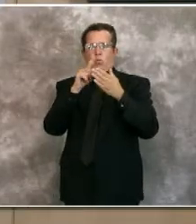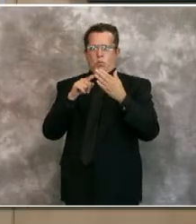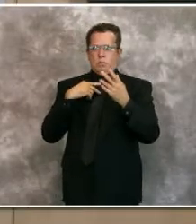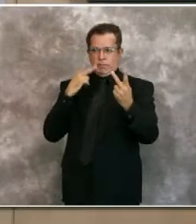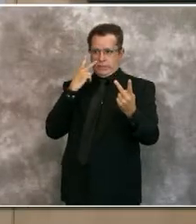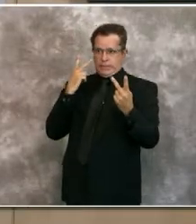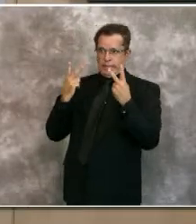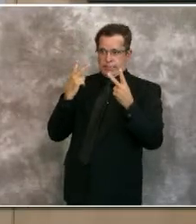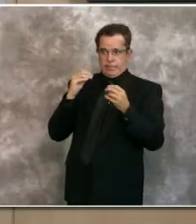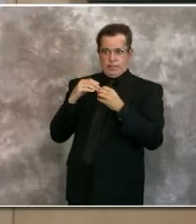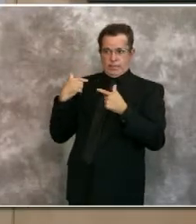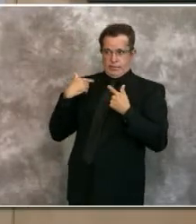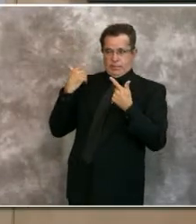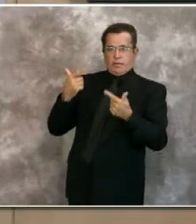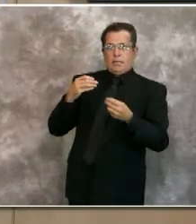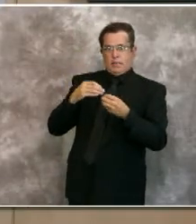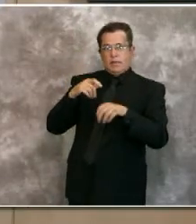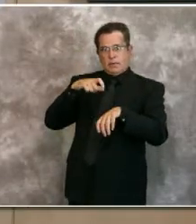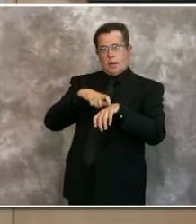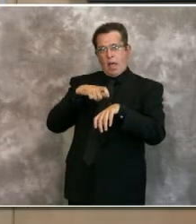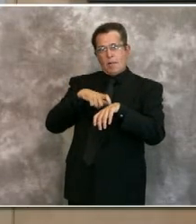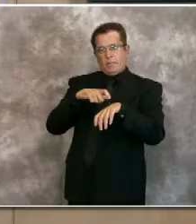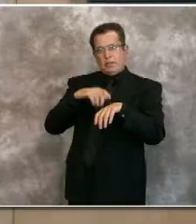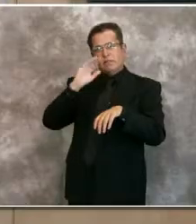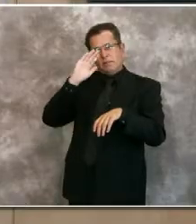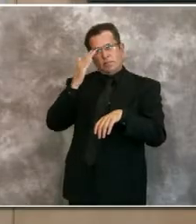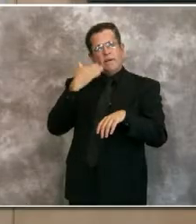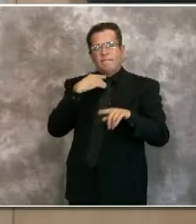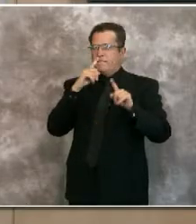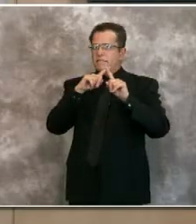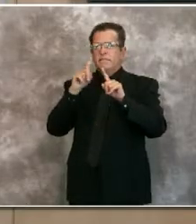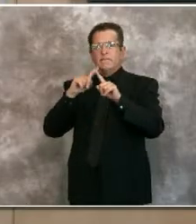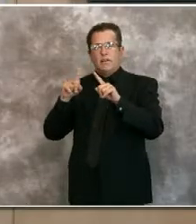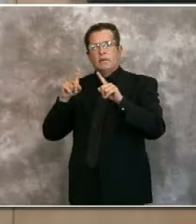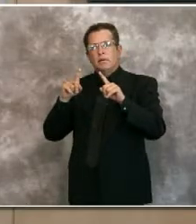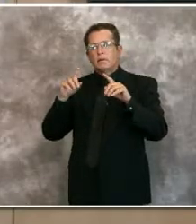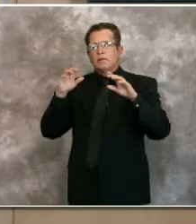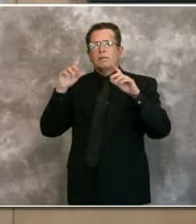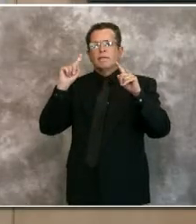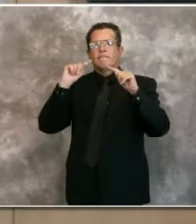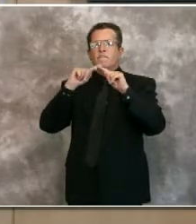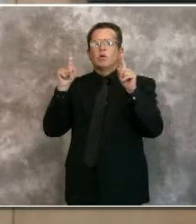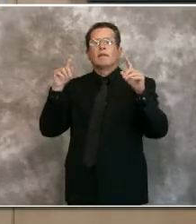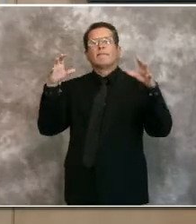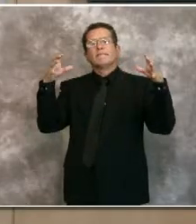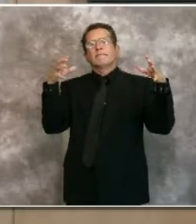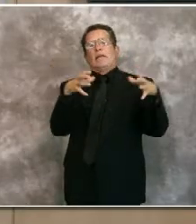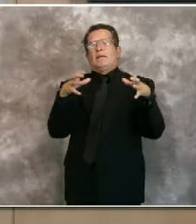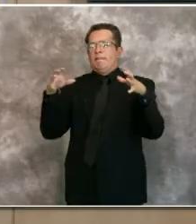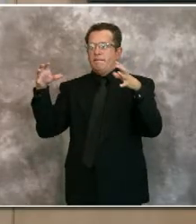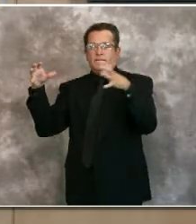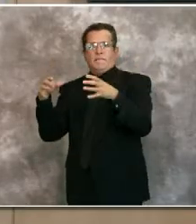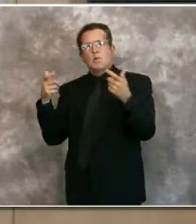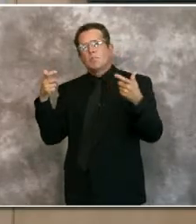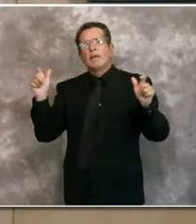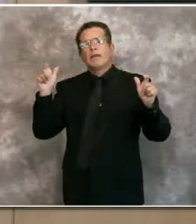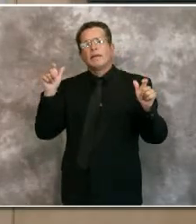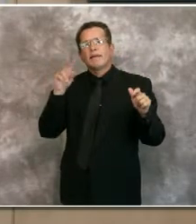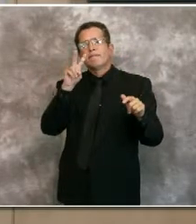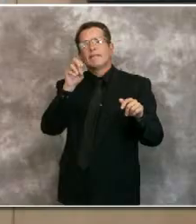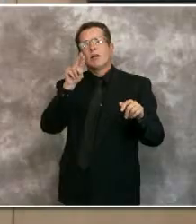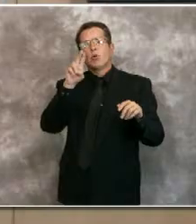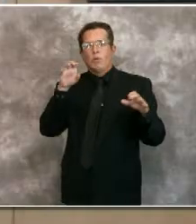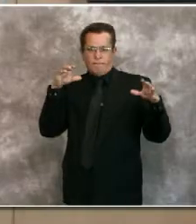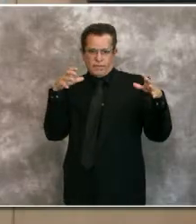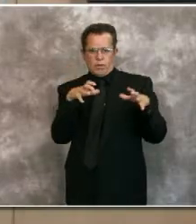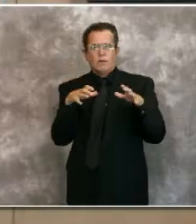had over time, it does seem to be in different venues, and all but 2 of those to date have